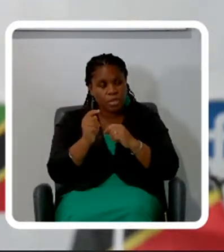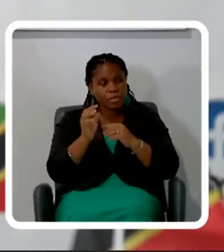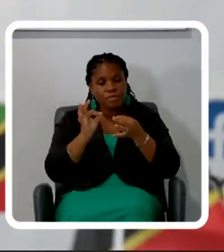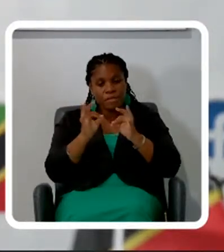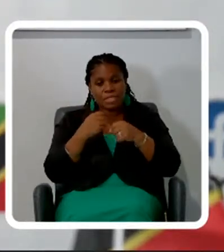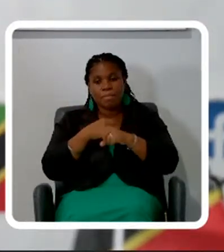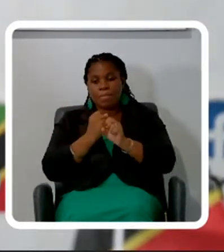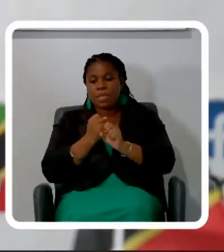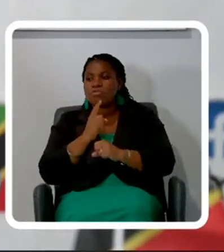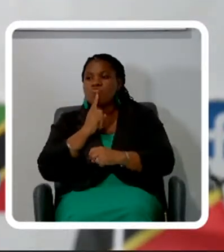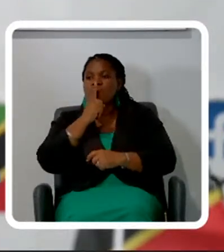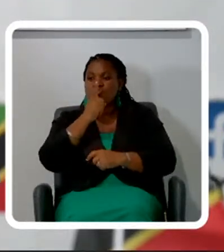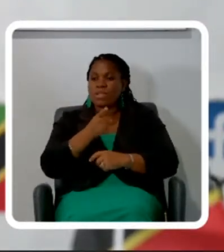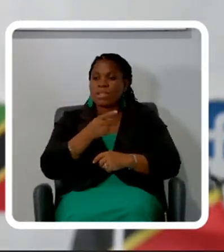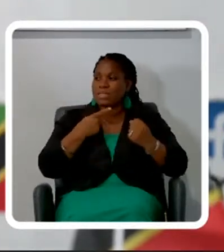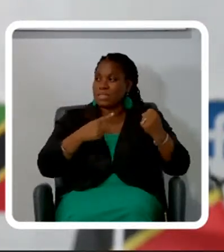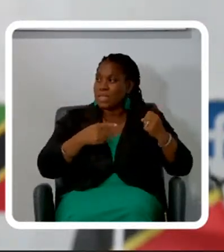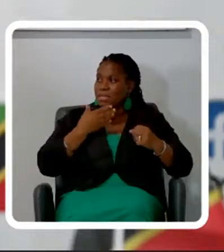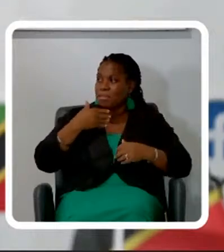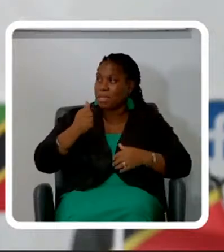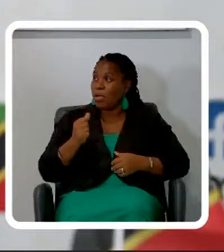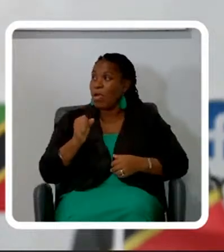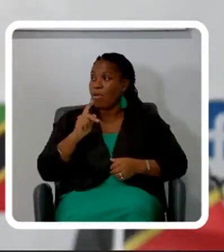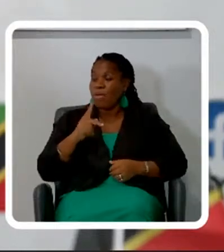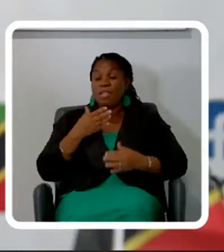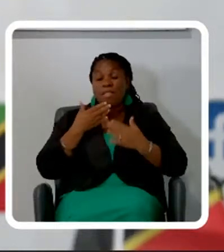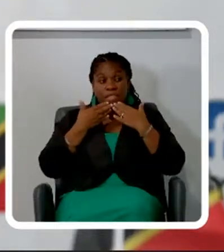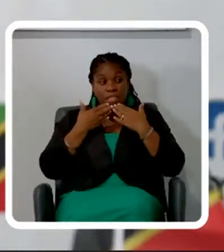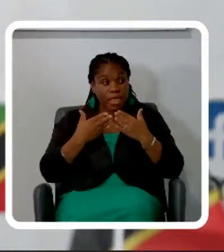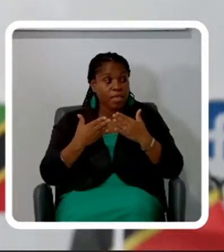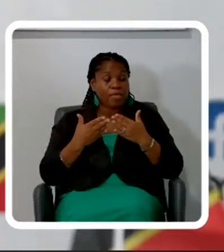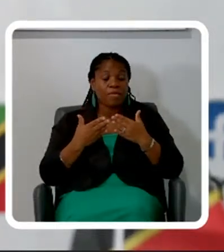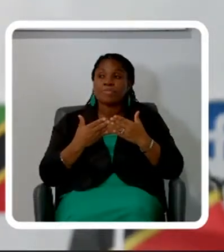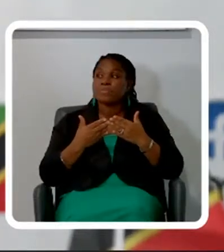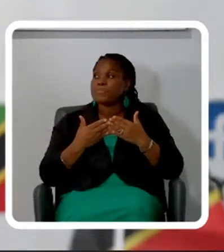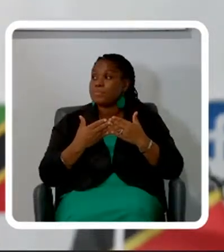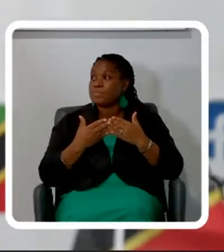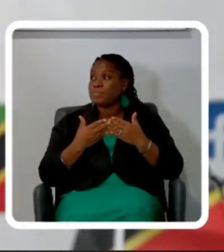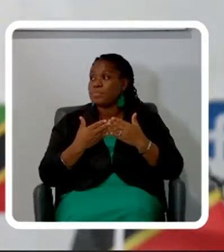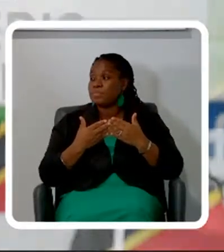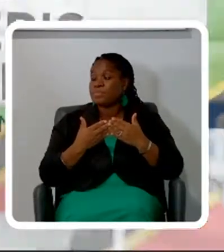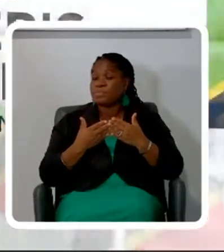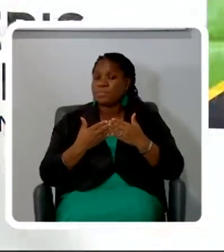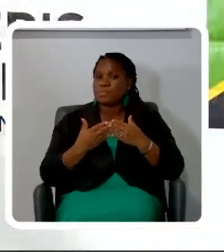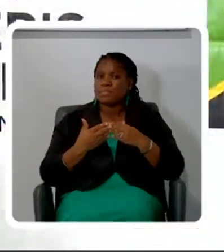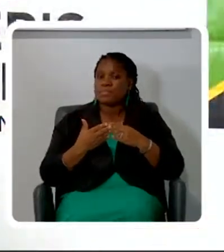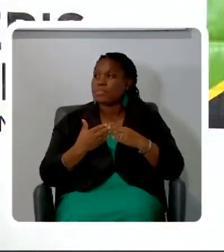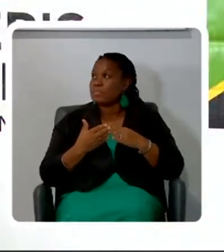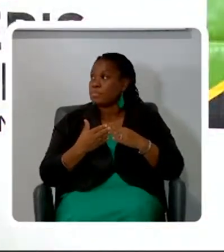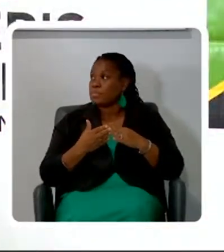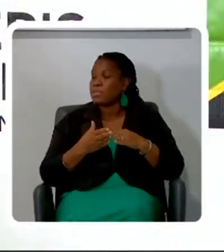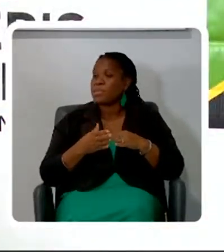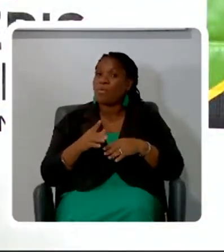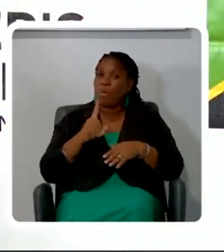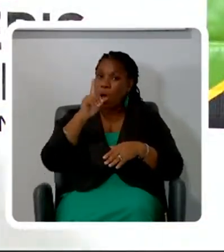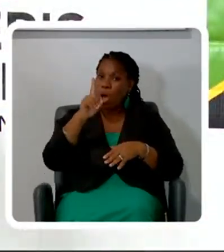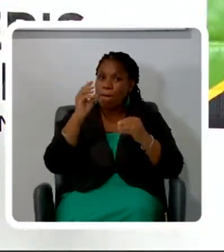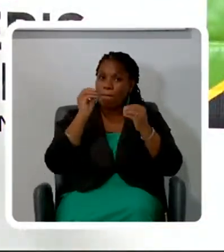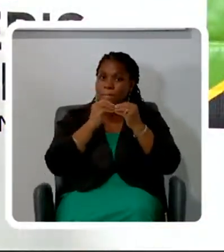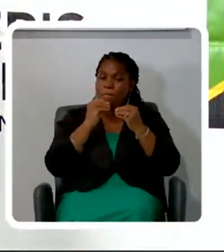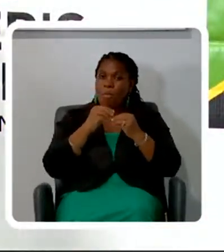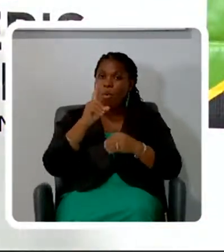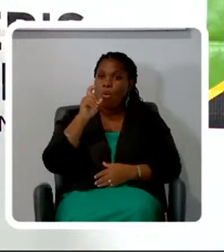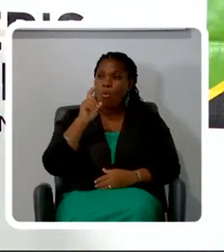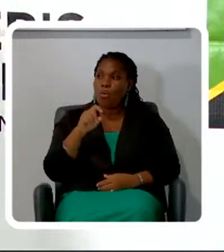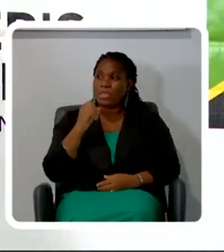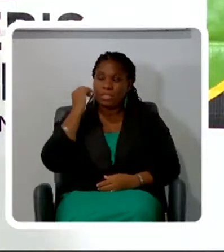things. All right, thank you very much, Madam Chair. We'll take the final question from